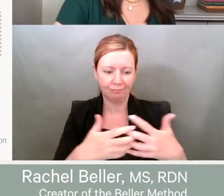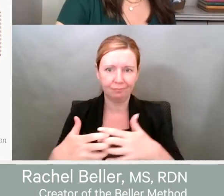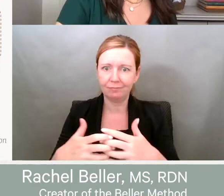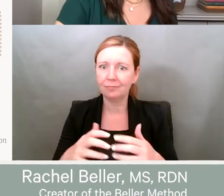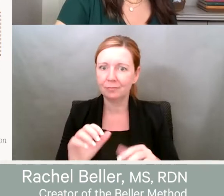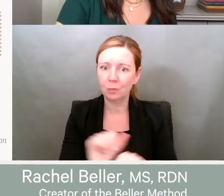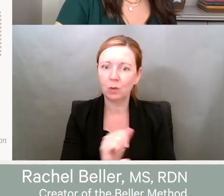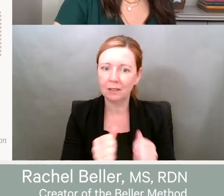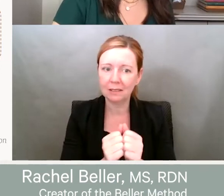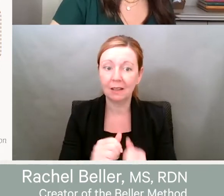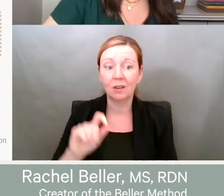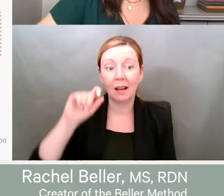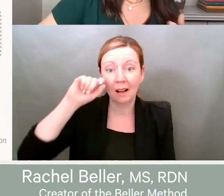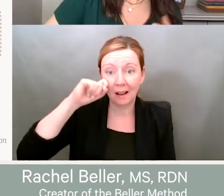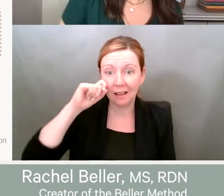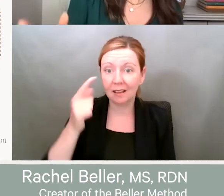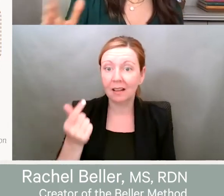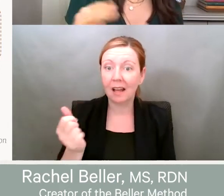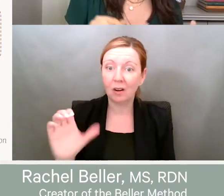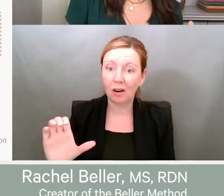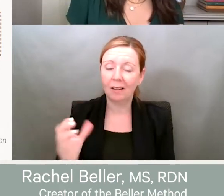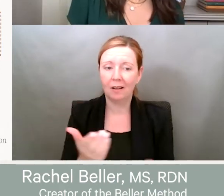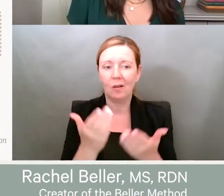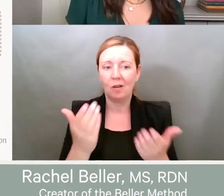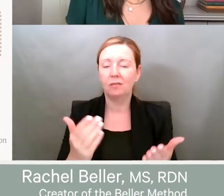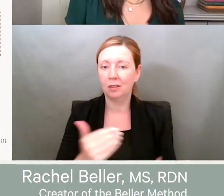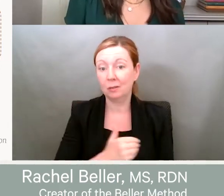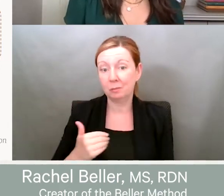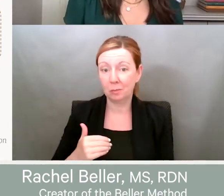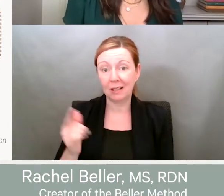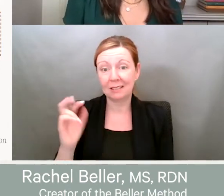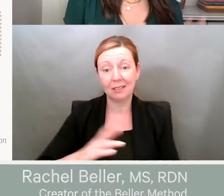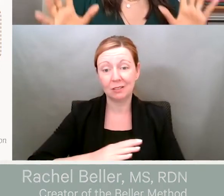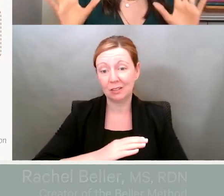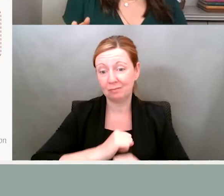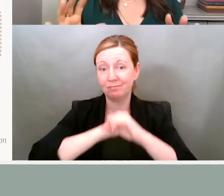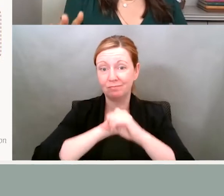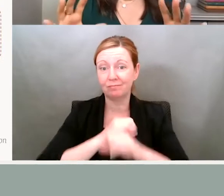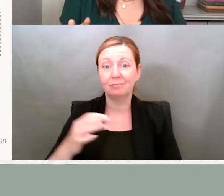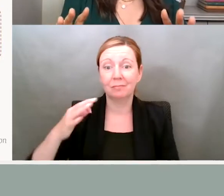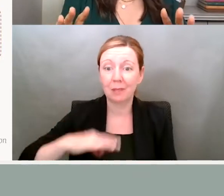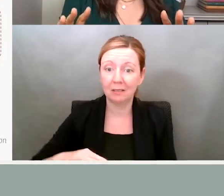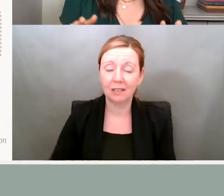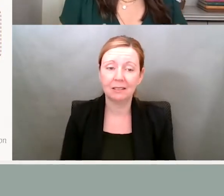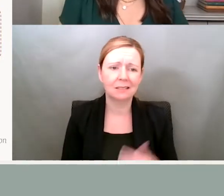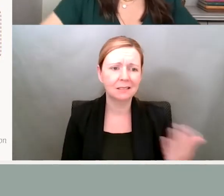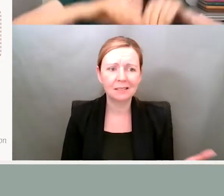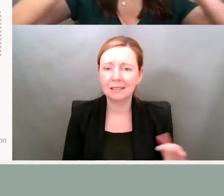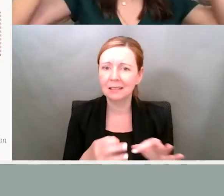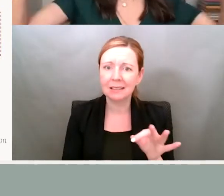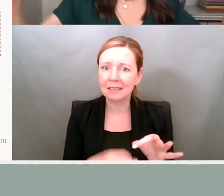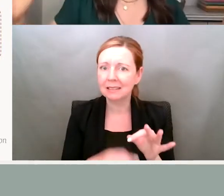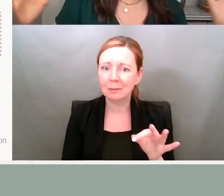And also onion and garlic both offer breast cancer protective benefits. This is so simple, yet